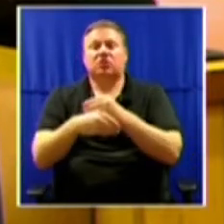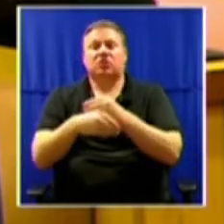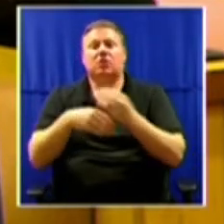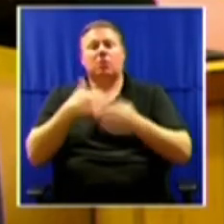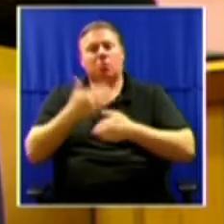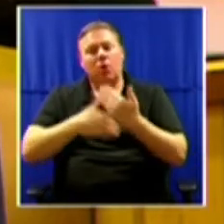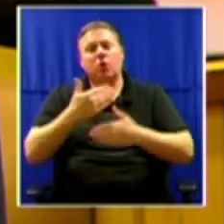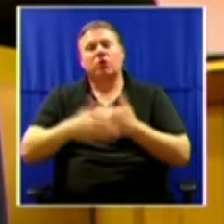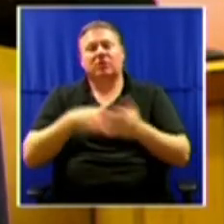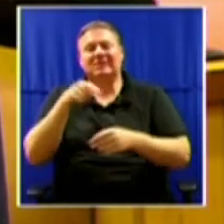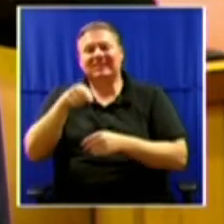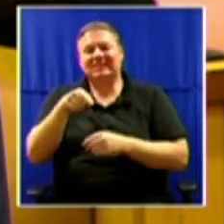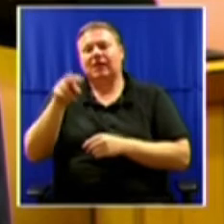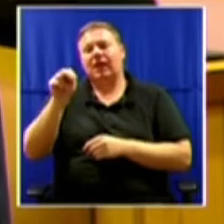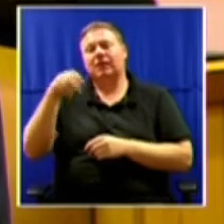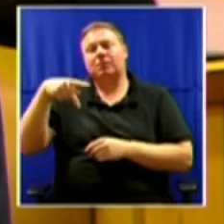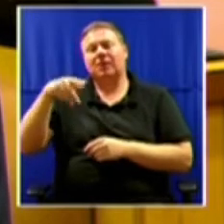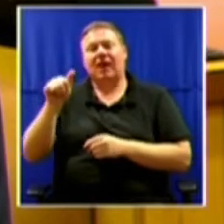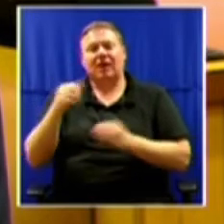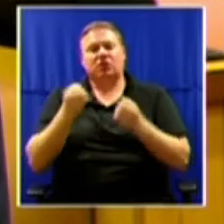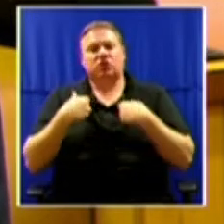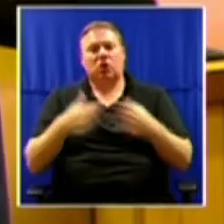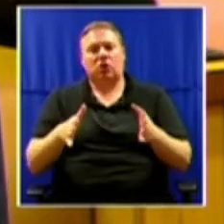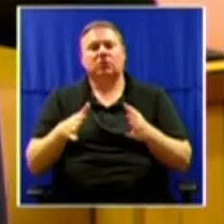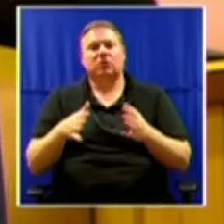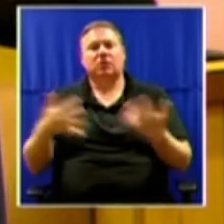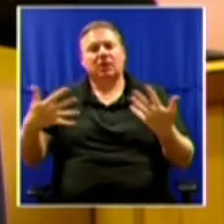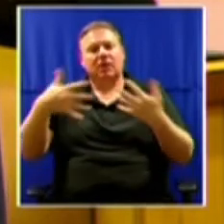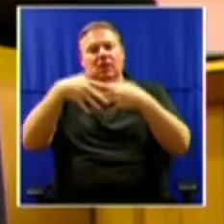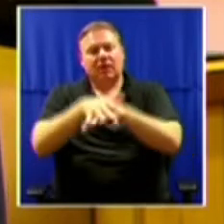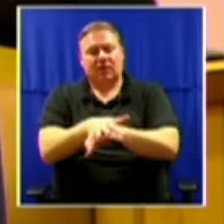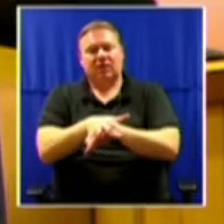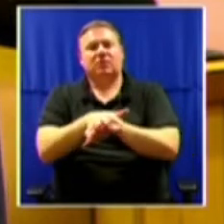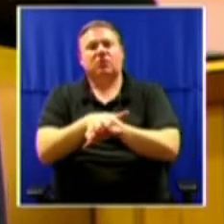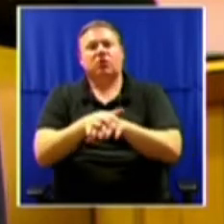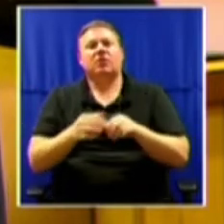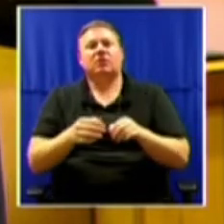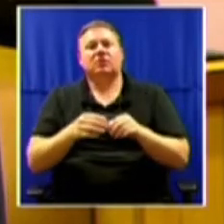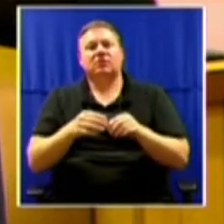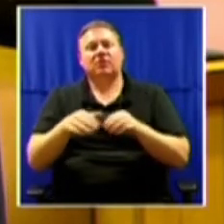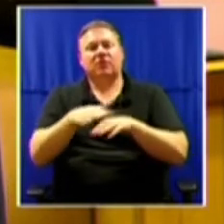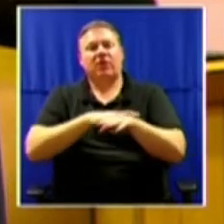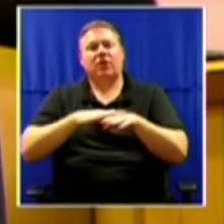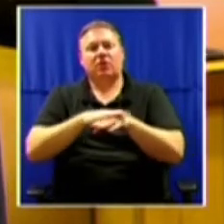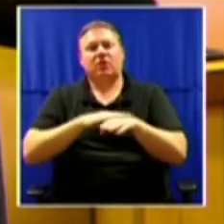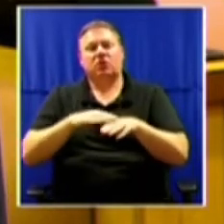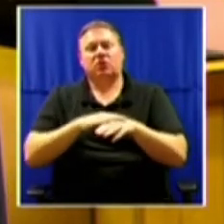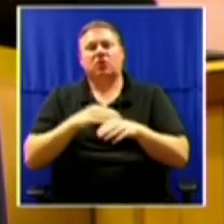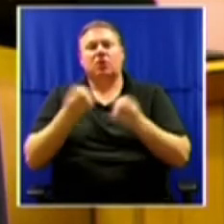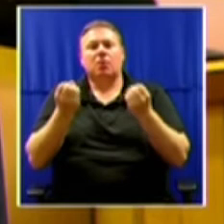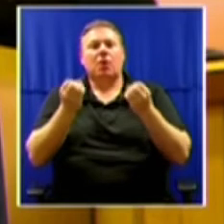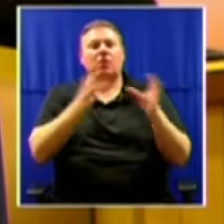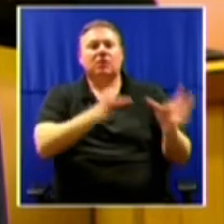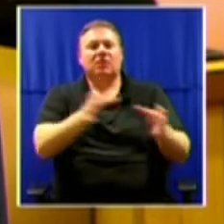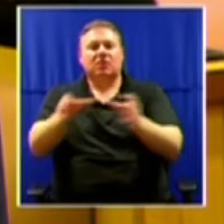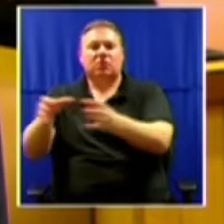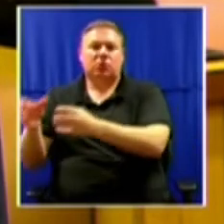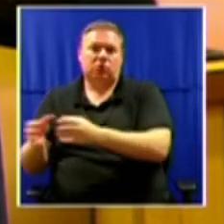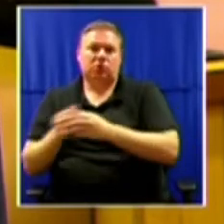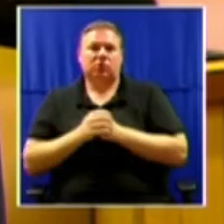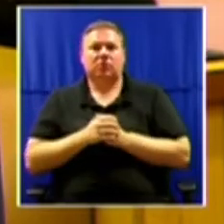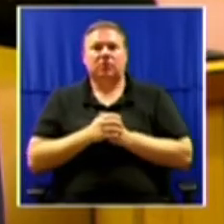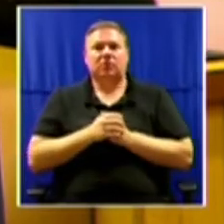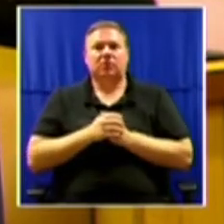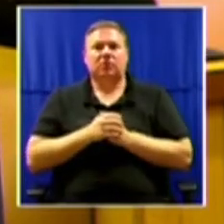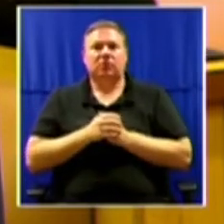by the NPA, is based on an integrated multi-sectoral foundation from the beginning to ensure buy-in and cooperation